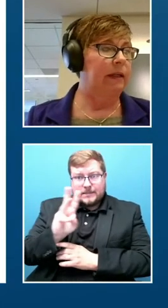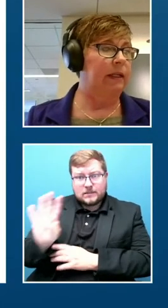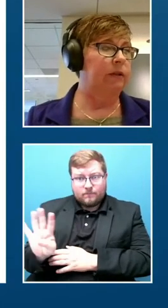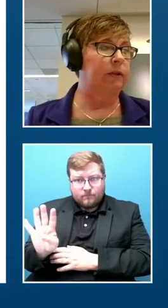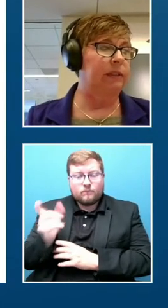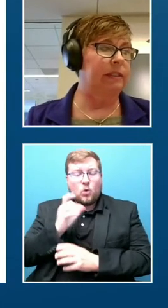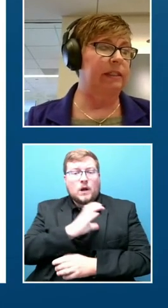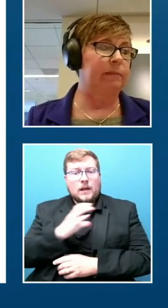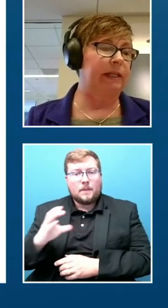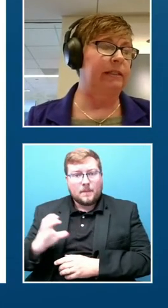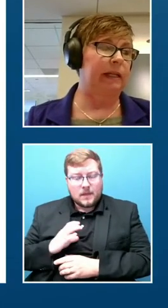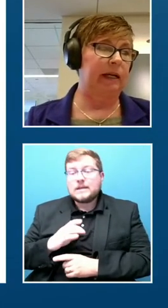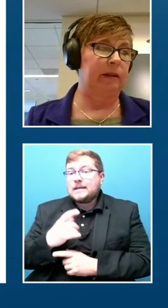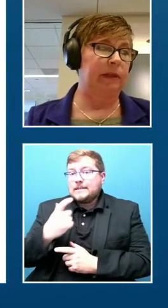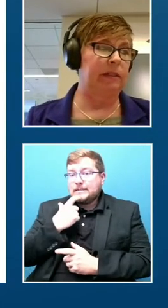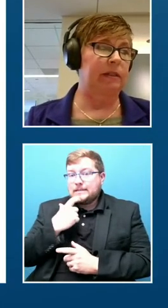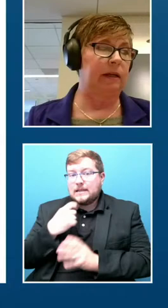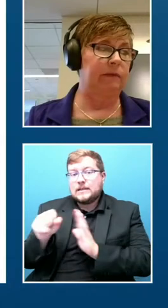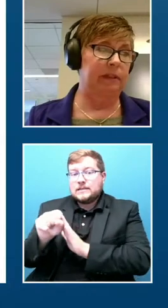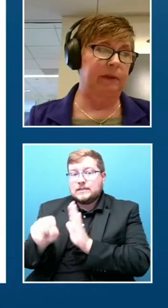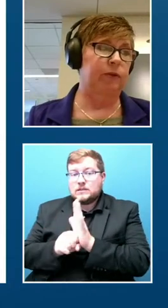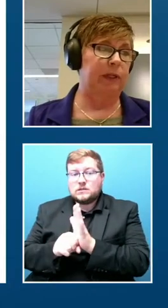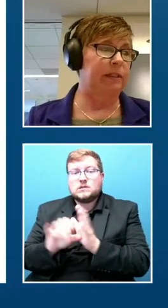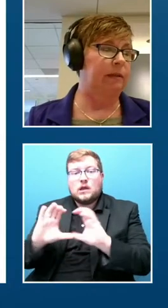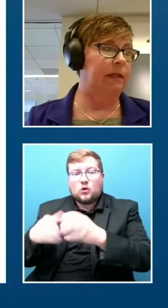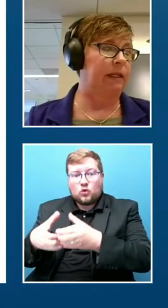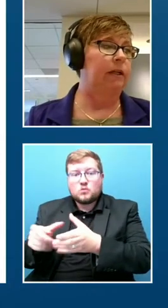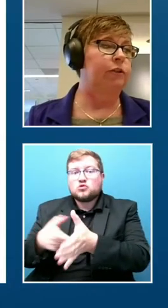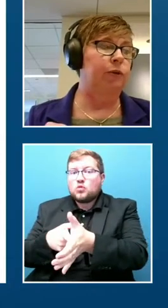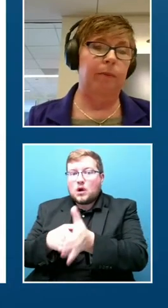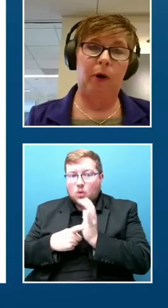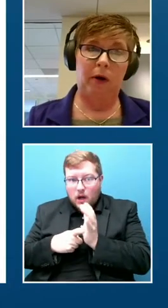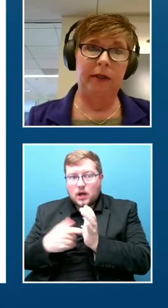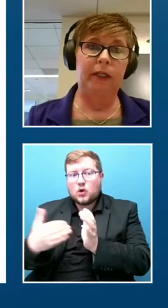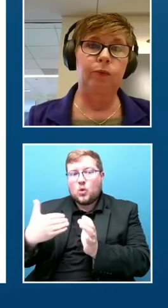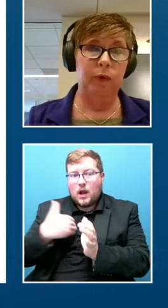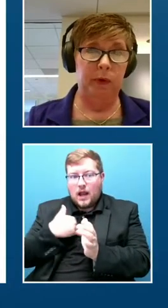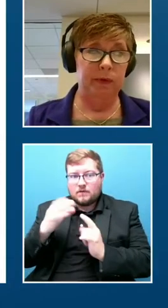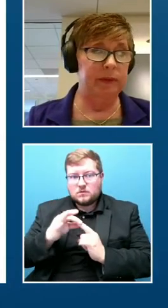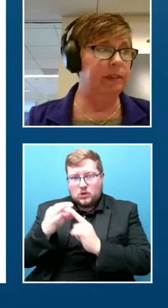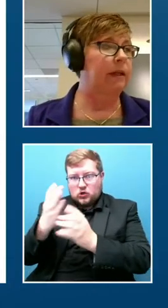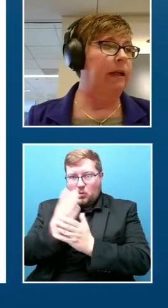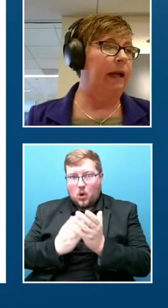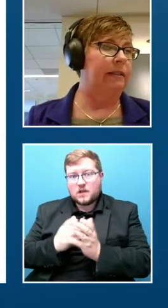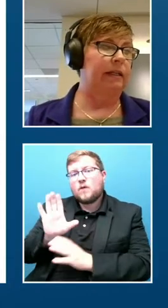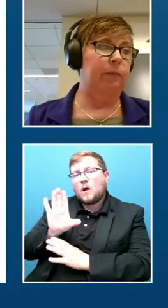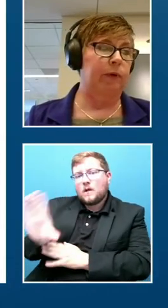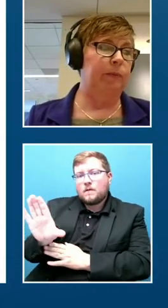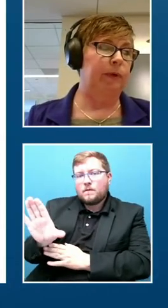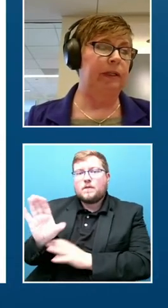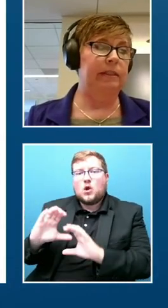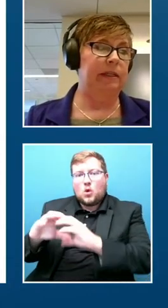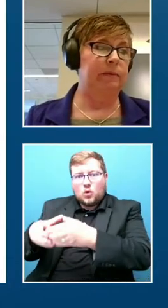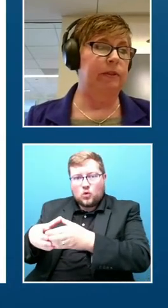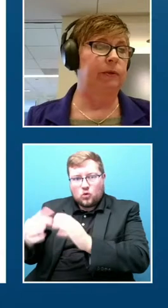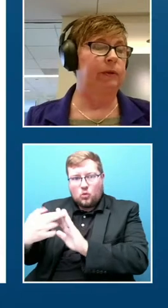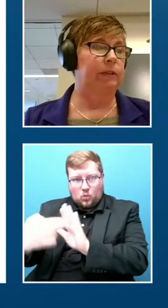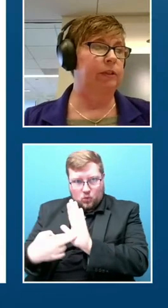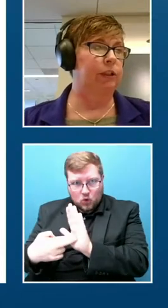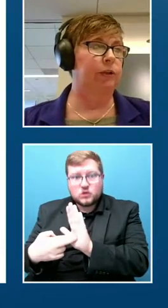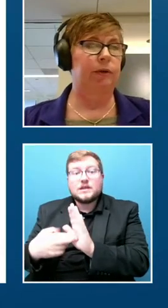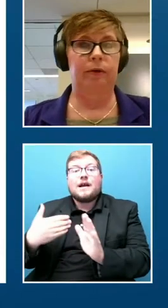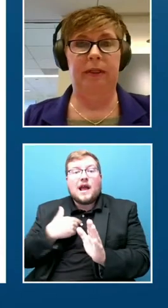parties include the six basic elements of the Special Rights Committee to their party rules and take appropriate steps